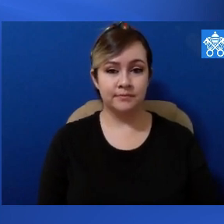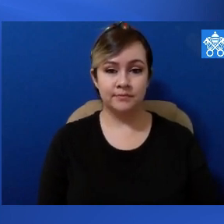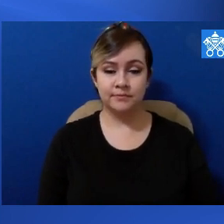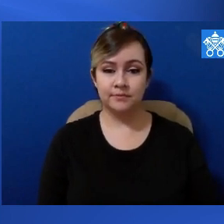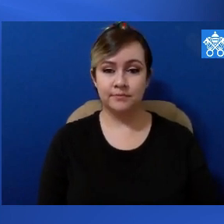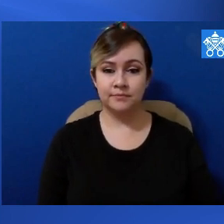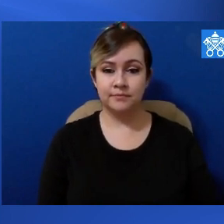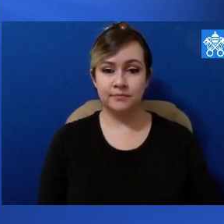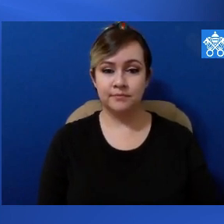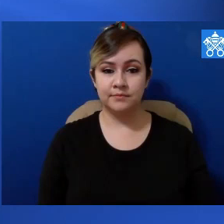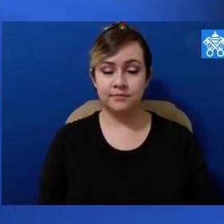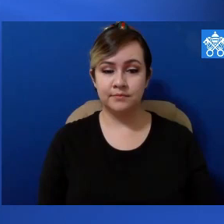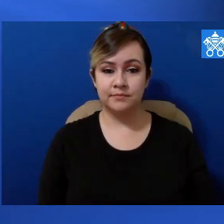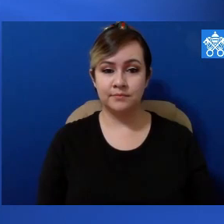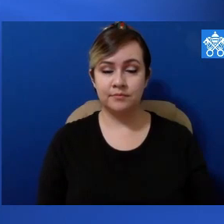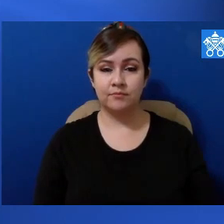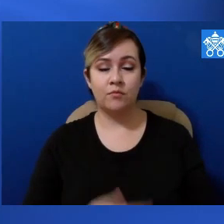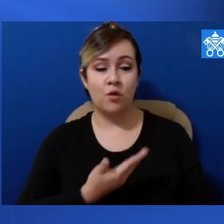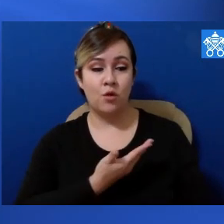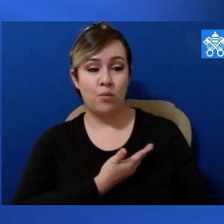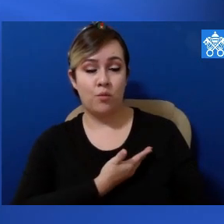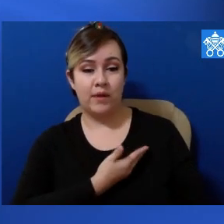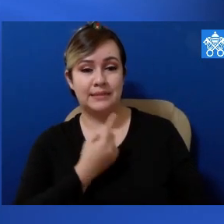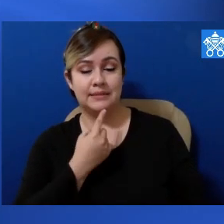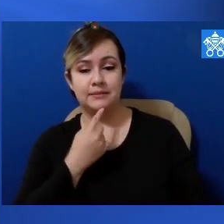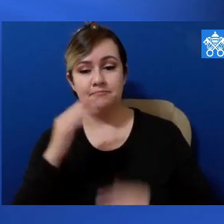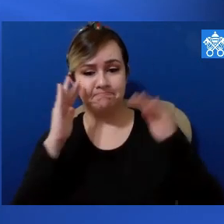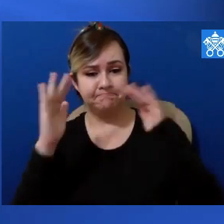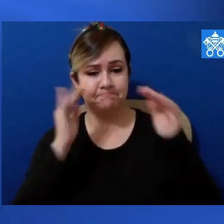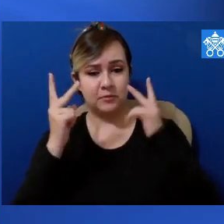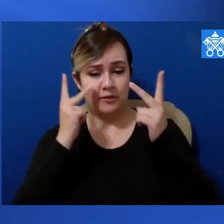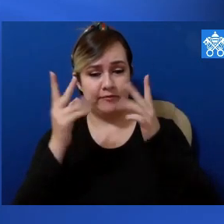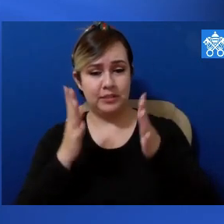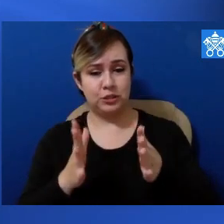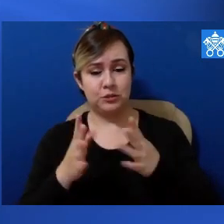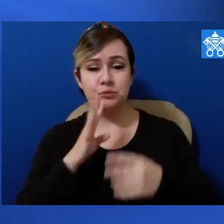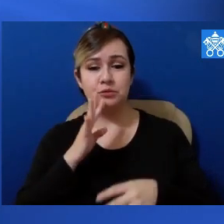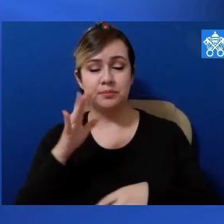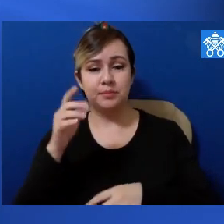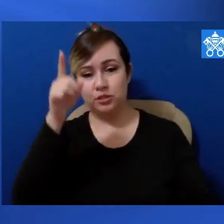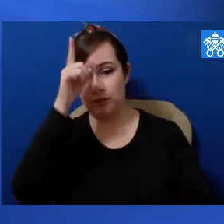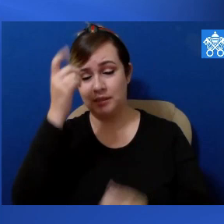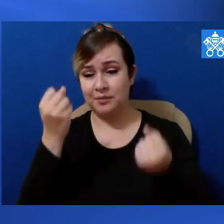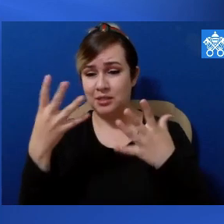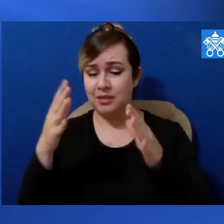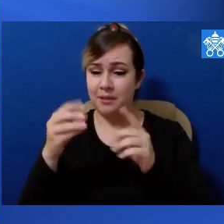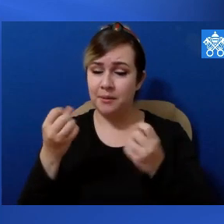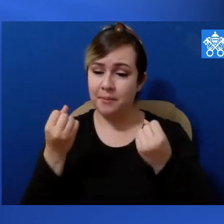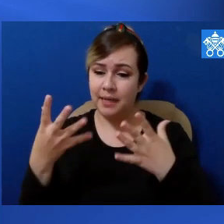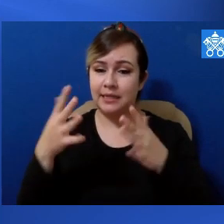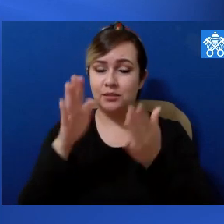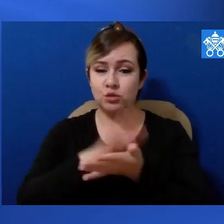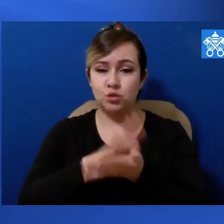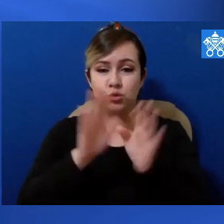siamo mai soli. Pope Francis just saying, I cordially greet our German-speaking brothers and sisters, especially the many school children and